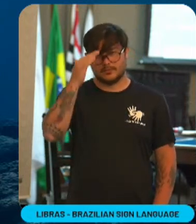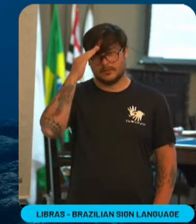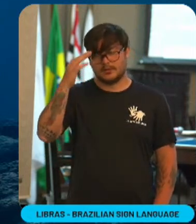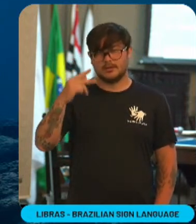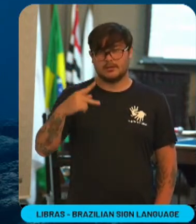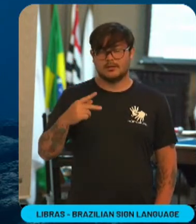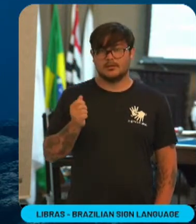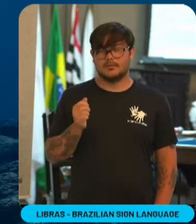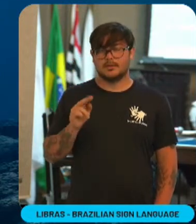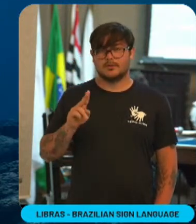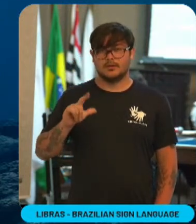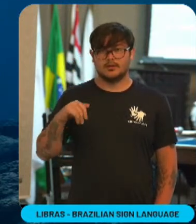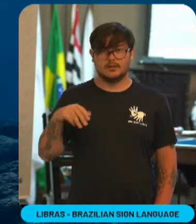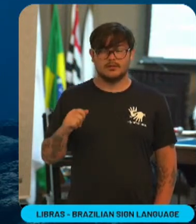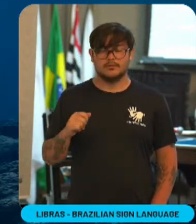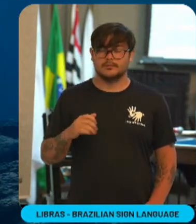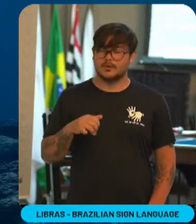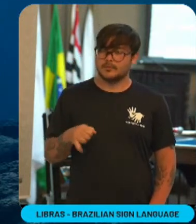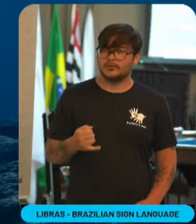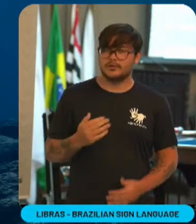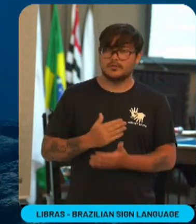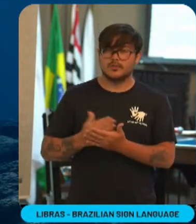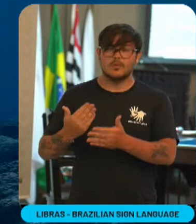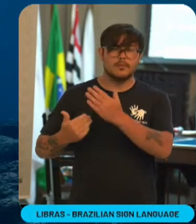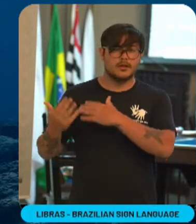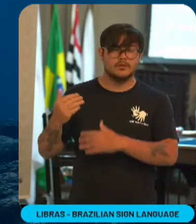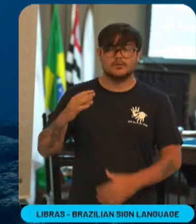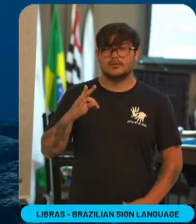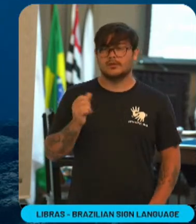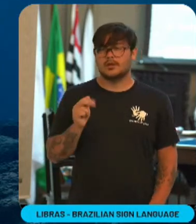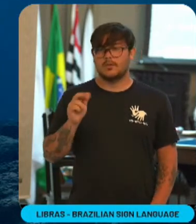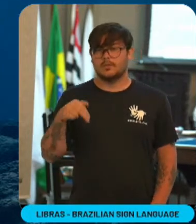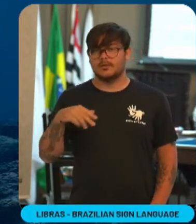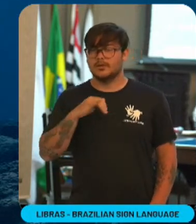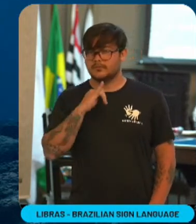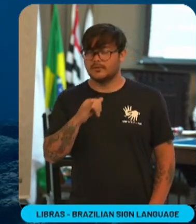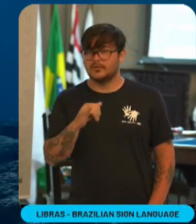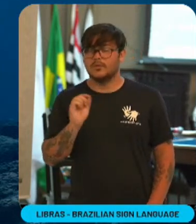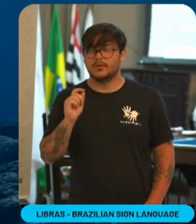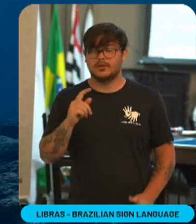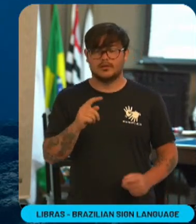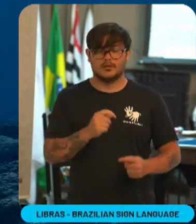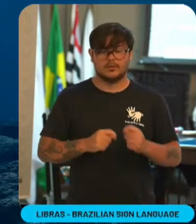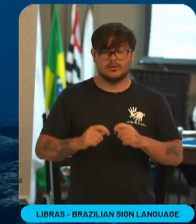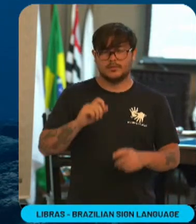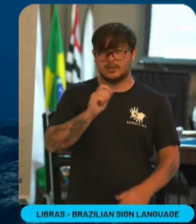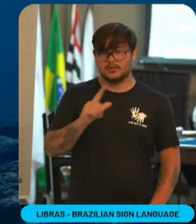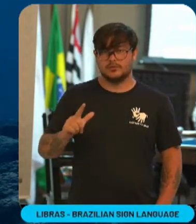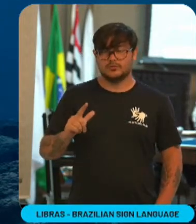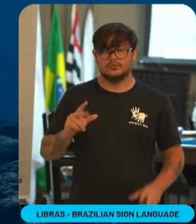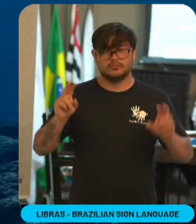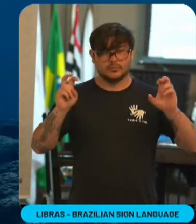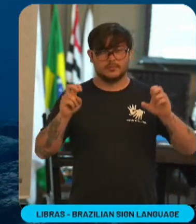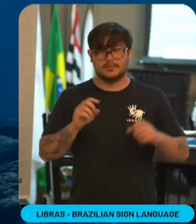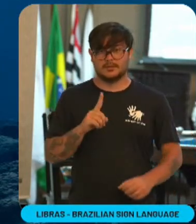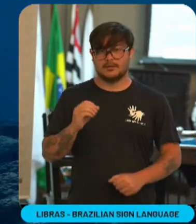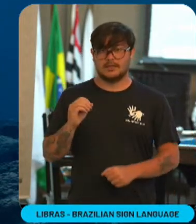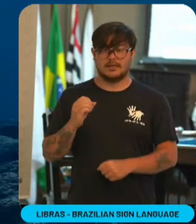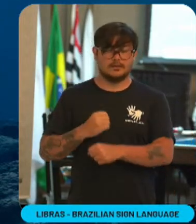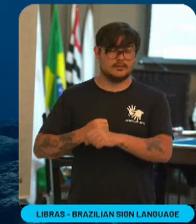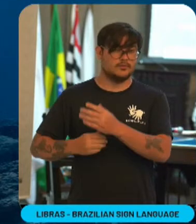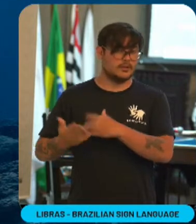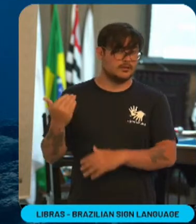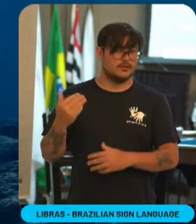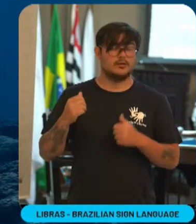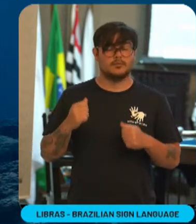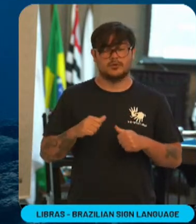Paulina. Well, going back to what Tawan said, I think, well, blue economy is a topic